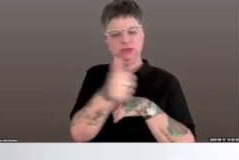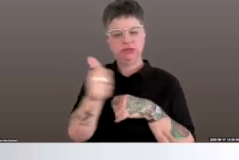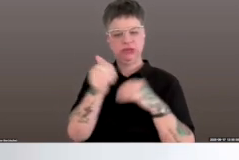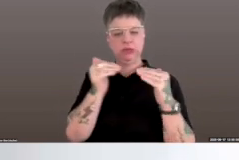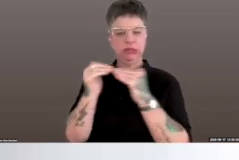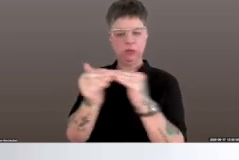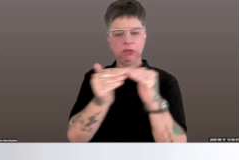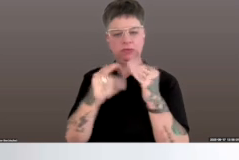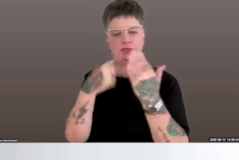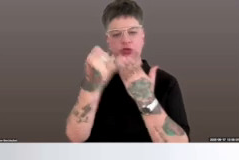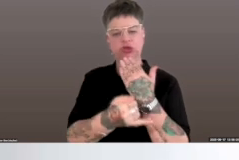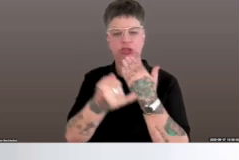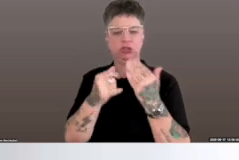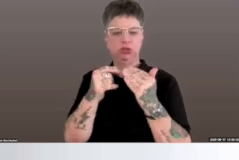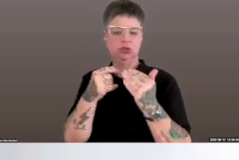Project grants.